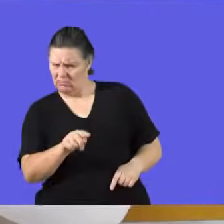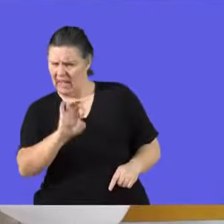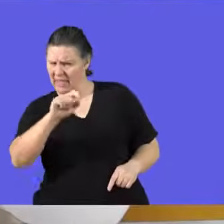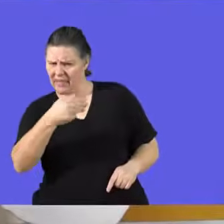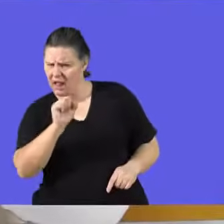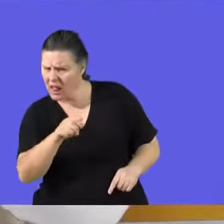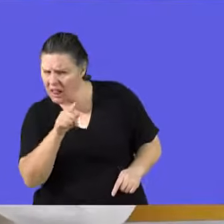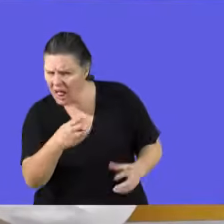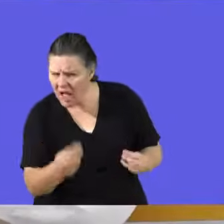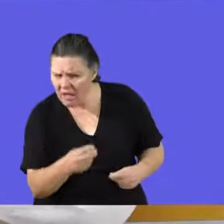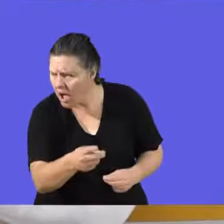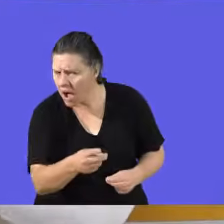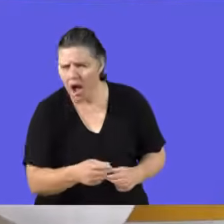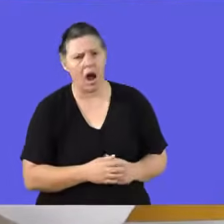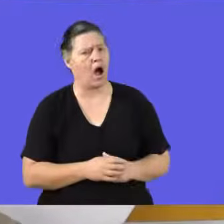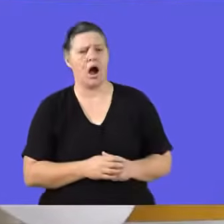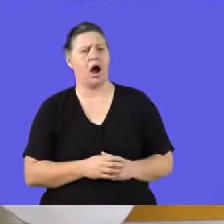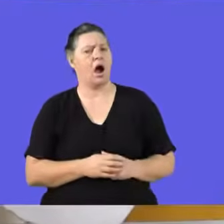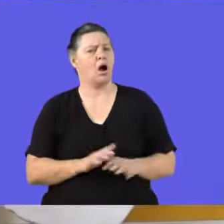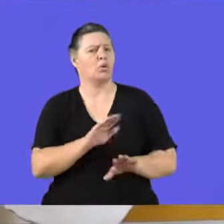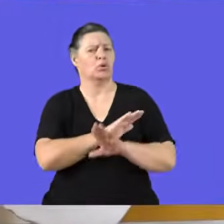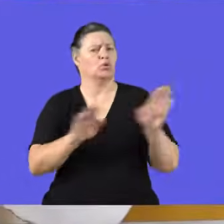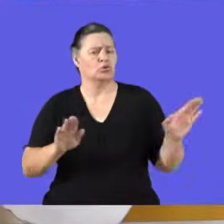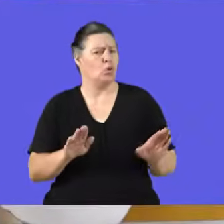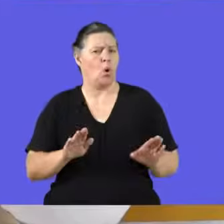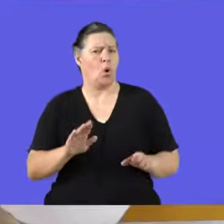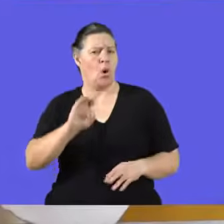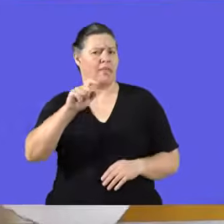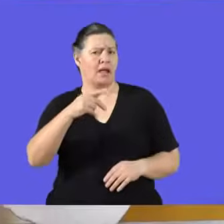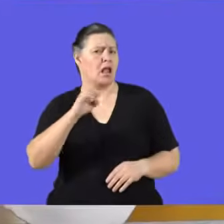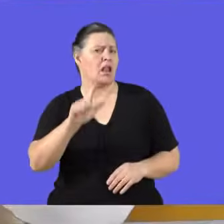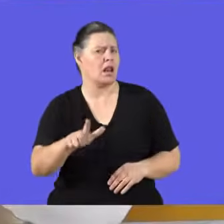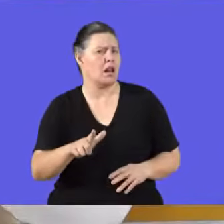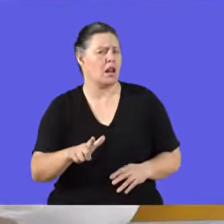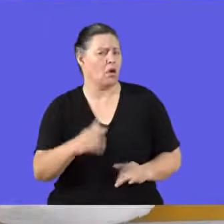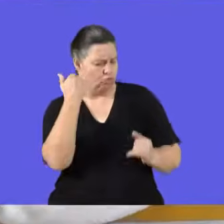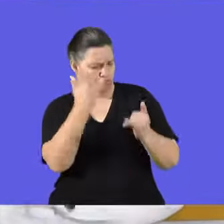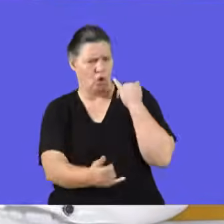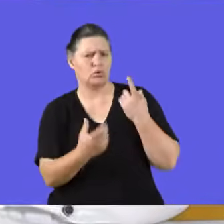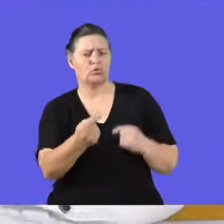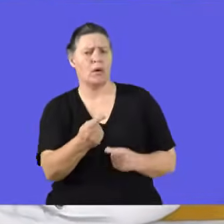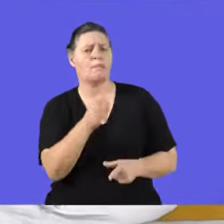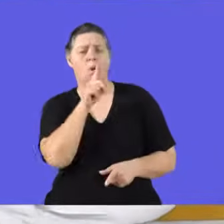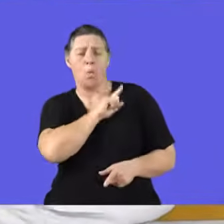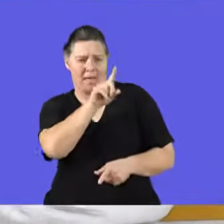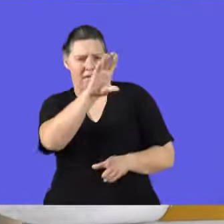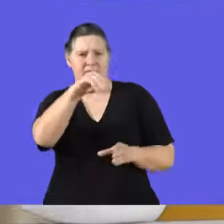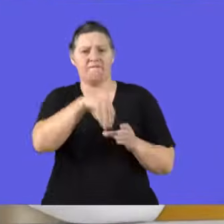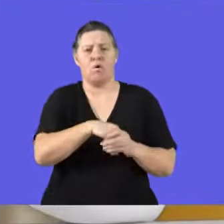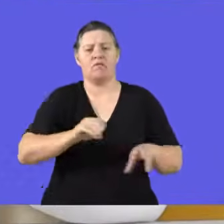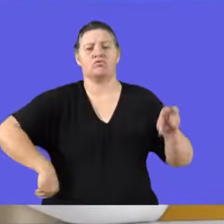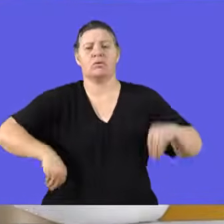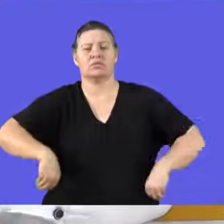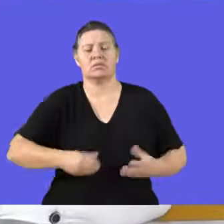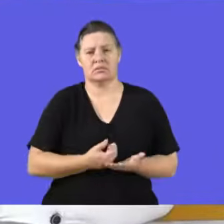they were ethical, and they were found to be practicing unethical practices. That is, they were involved